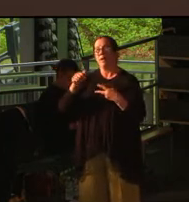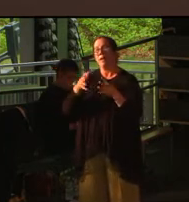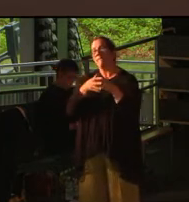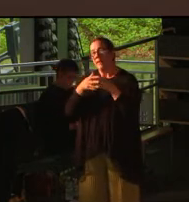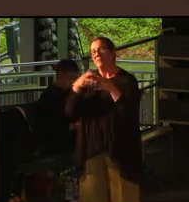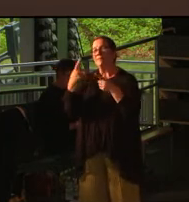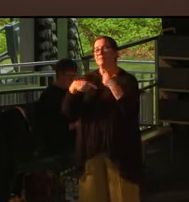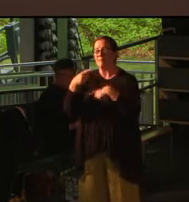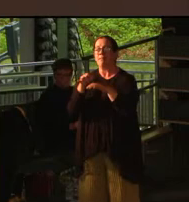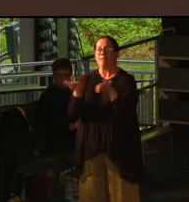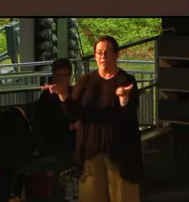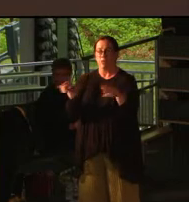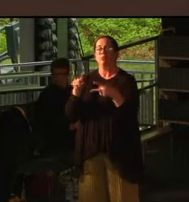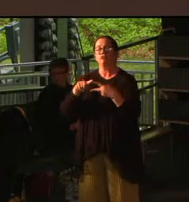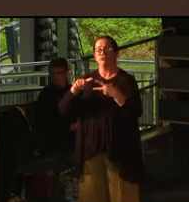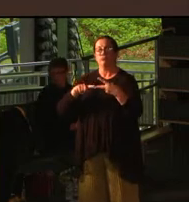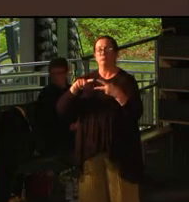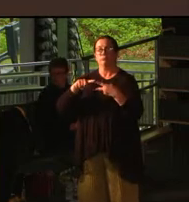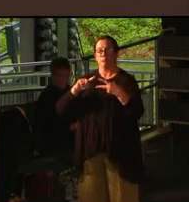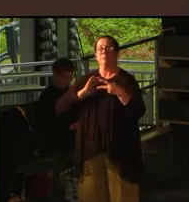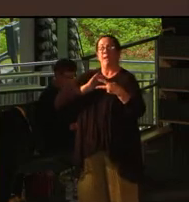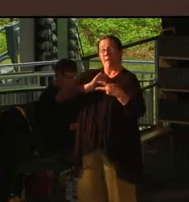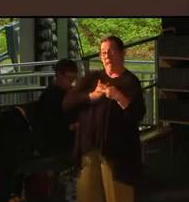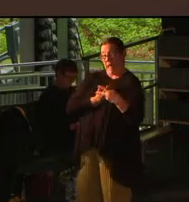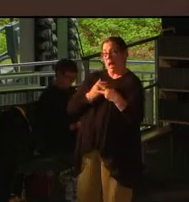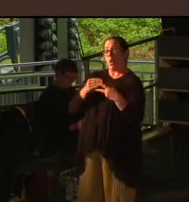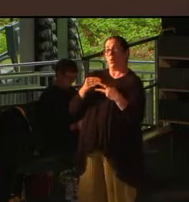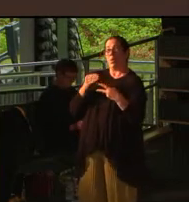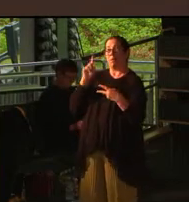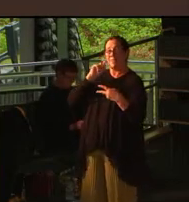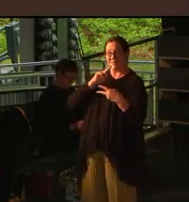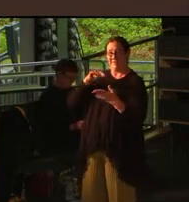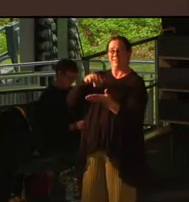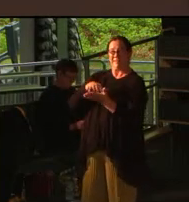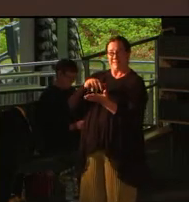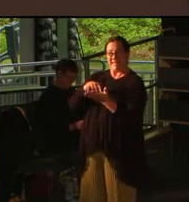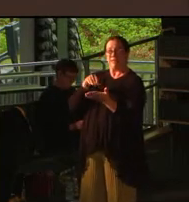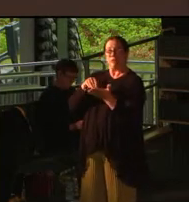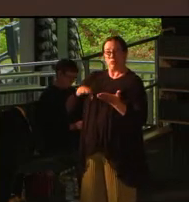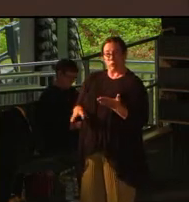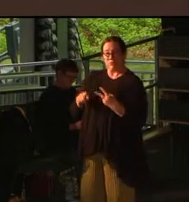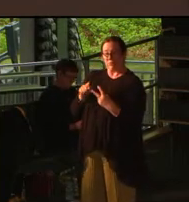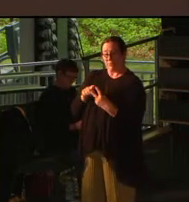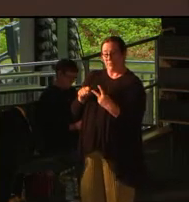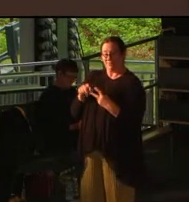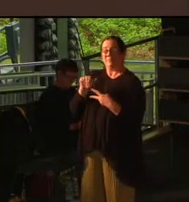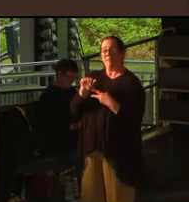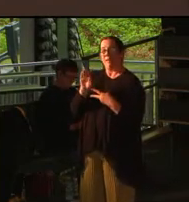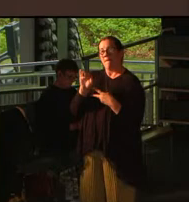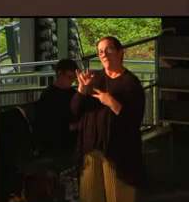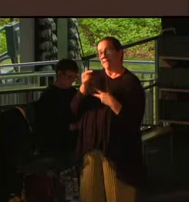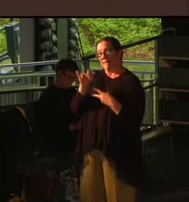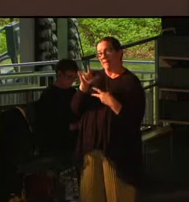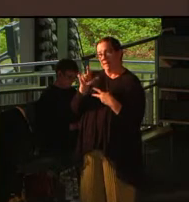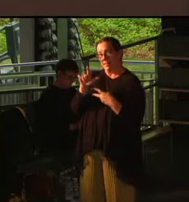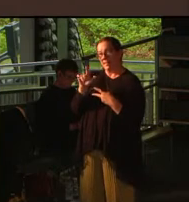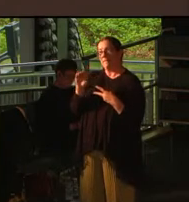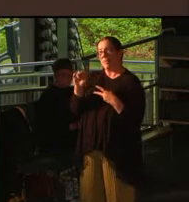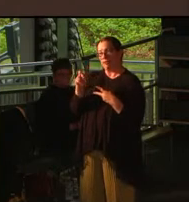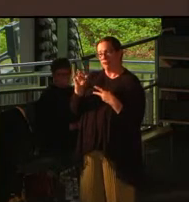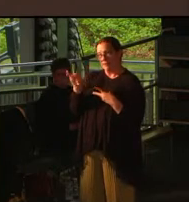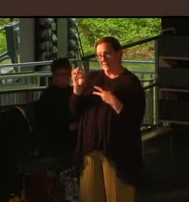American Sign Language by our very own Deaf Studies students, Abigail Marie Da